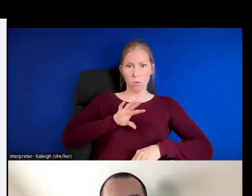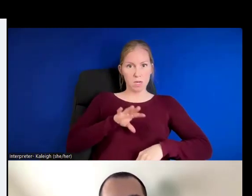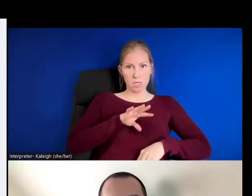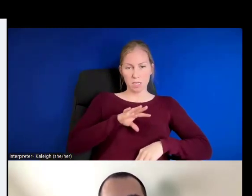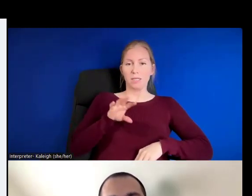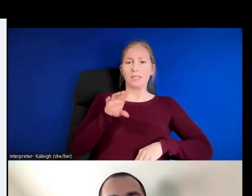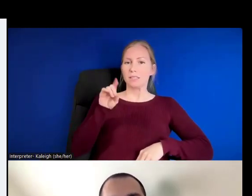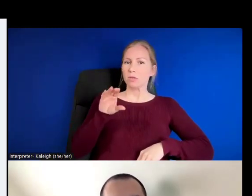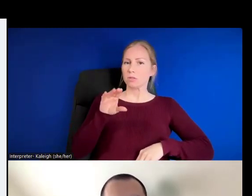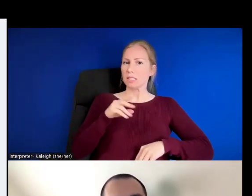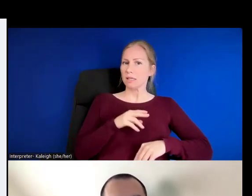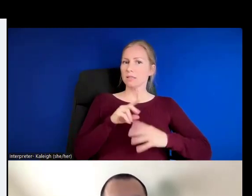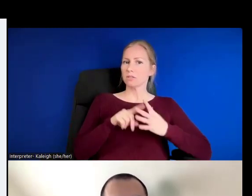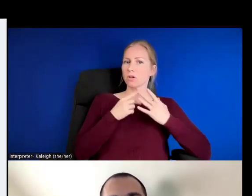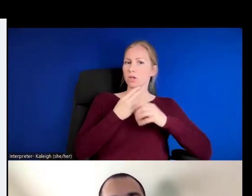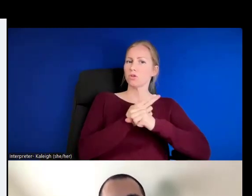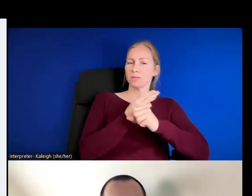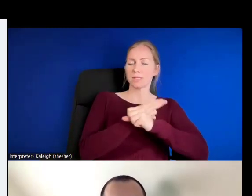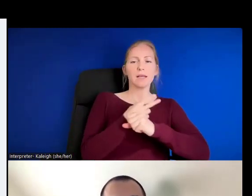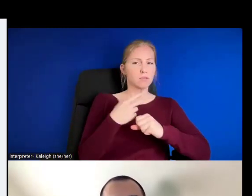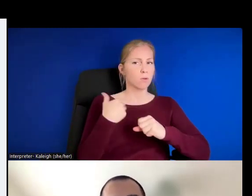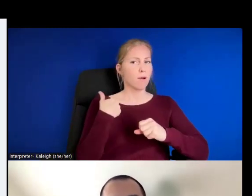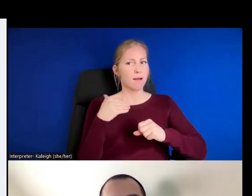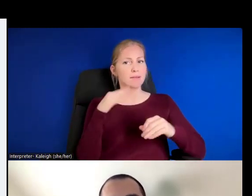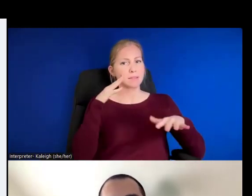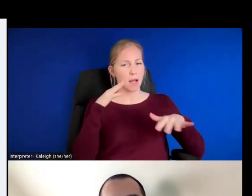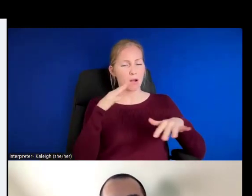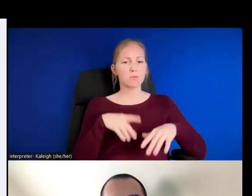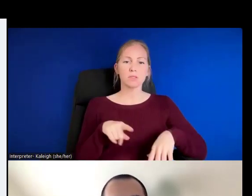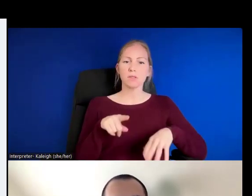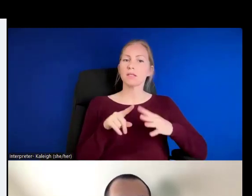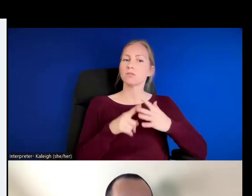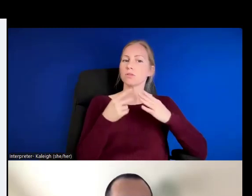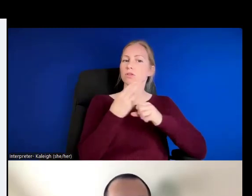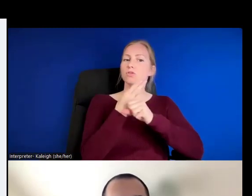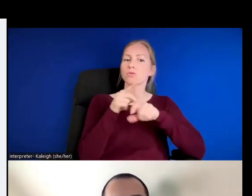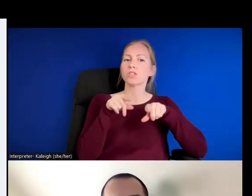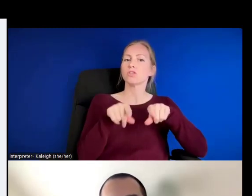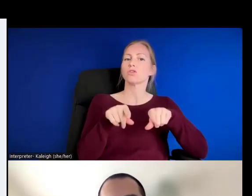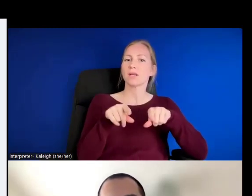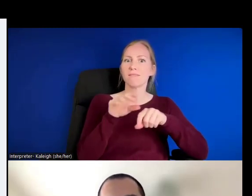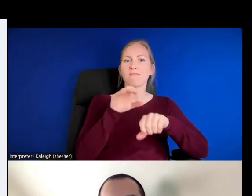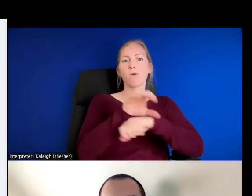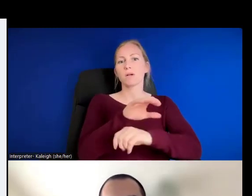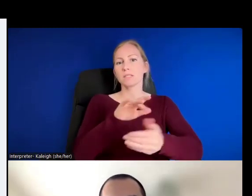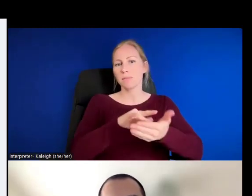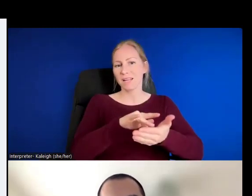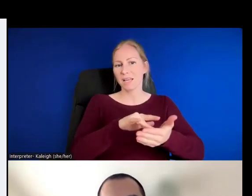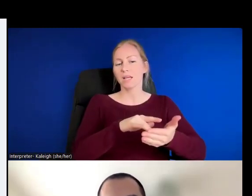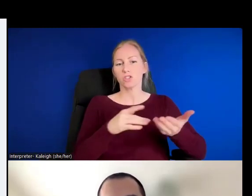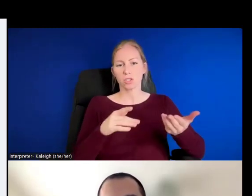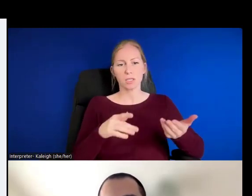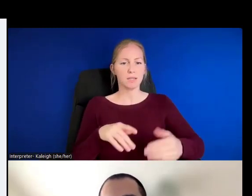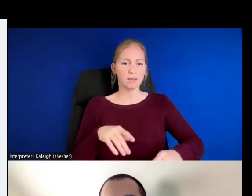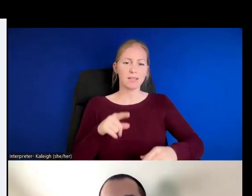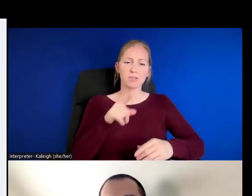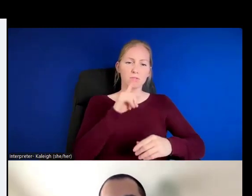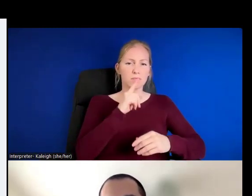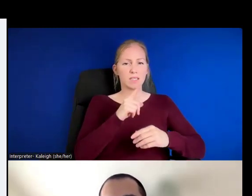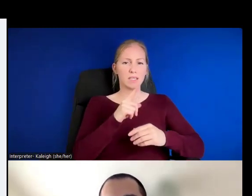during planned events and forced medication, intended as another form of accountability.